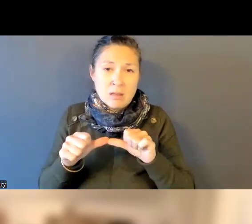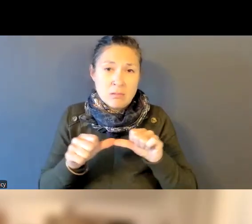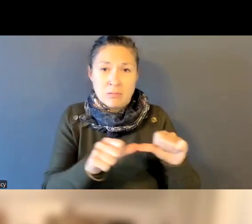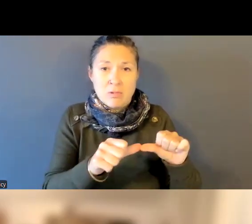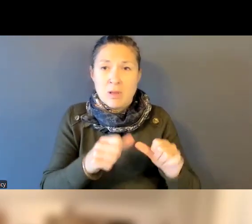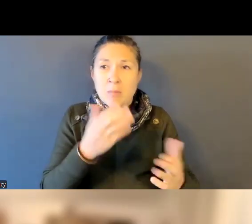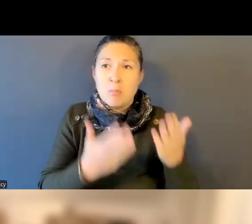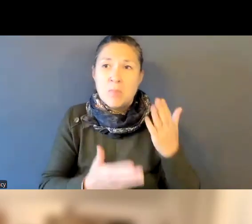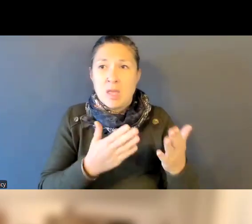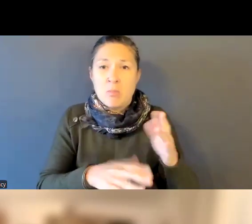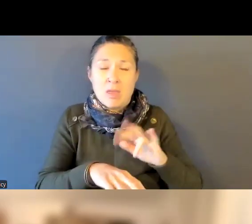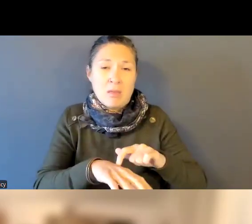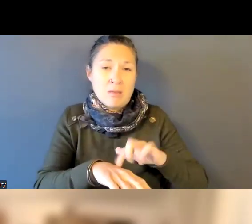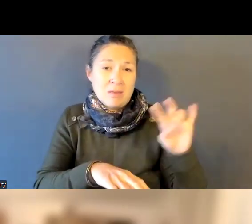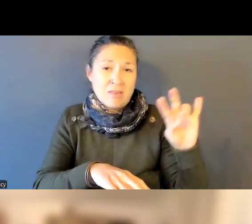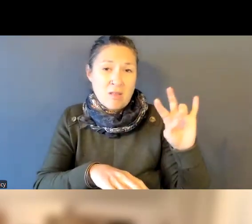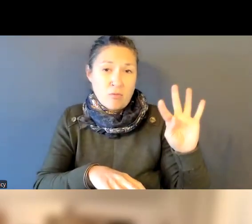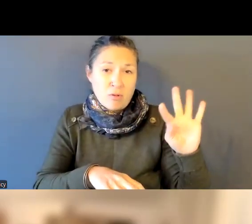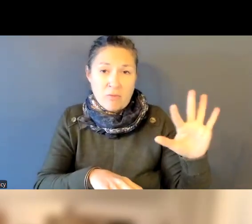7:45?